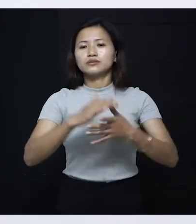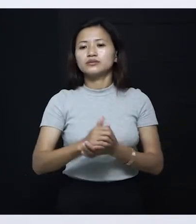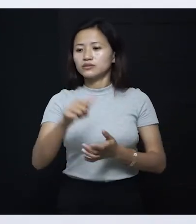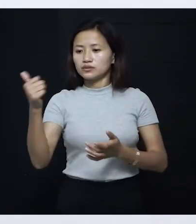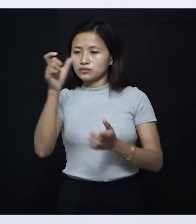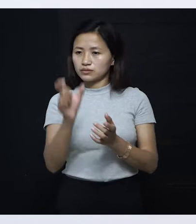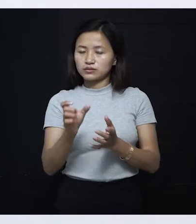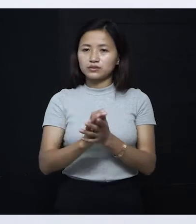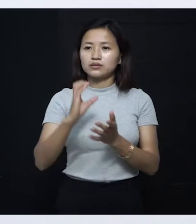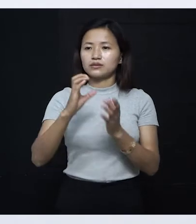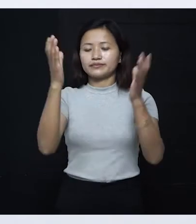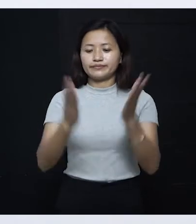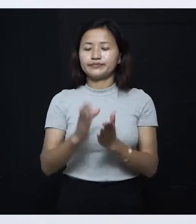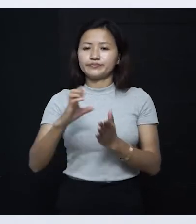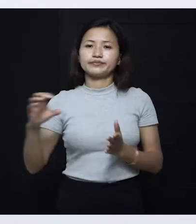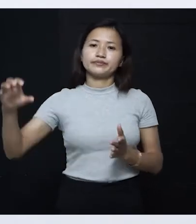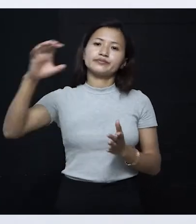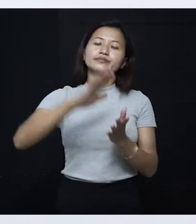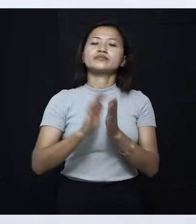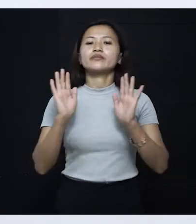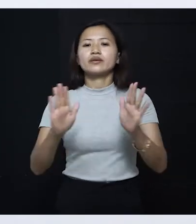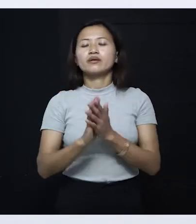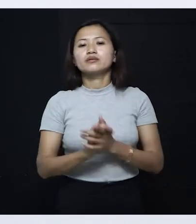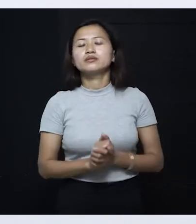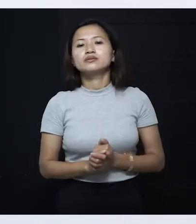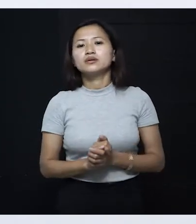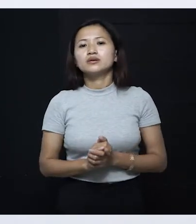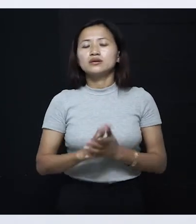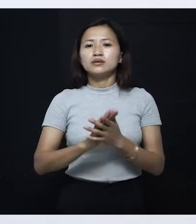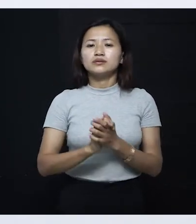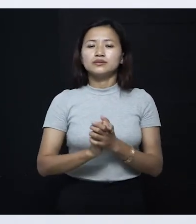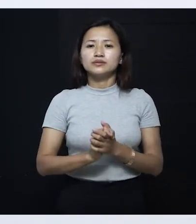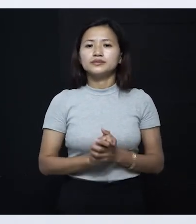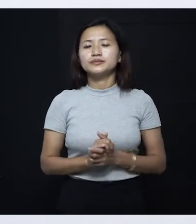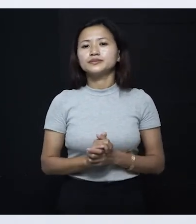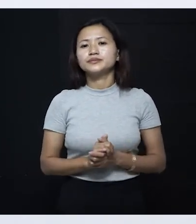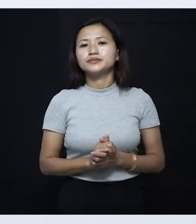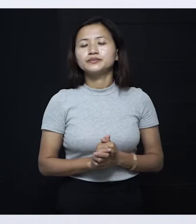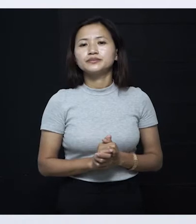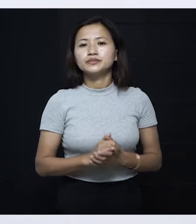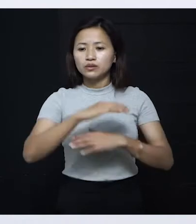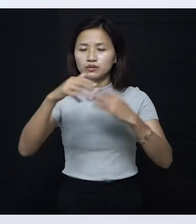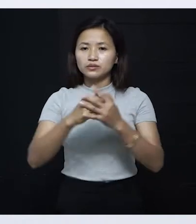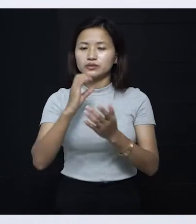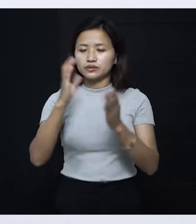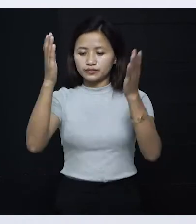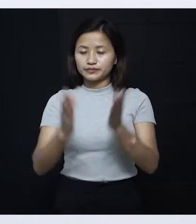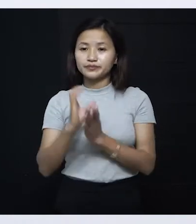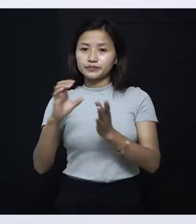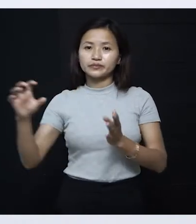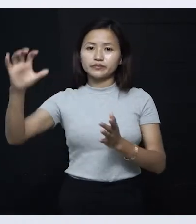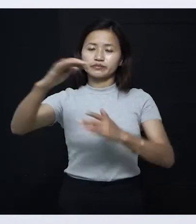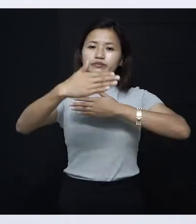other countries. So we have China, okay, then Bangladesh, Myanmar and Thailand. All these countries are very